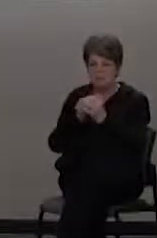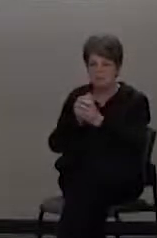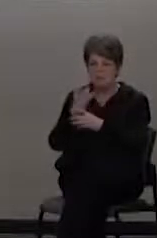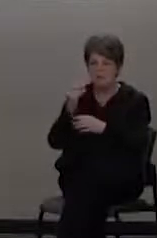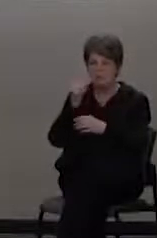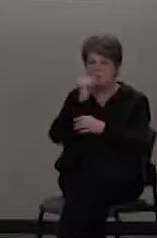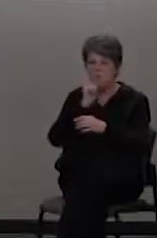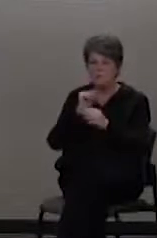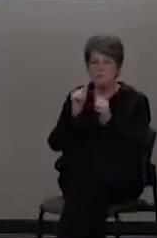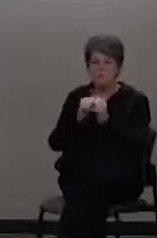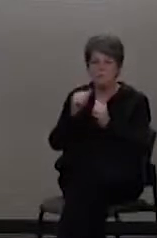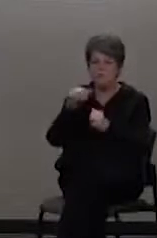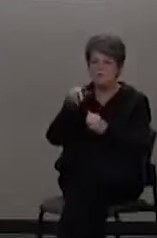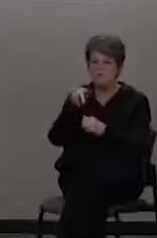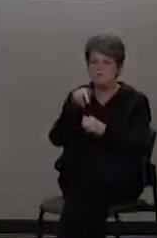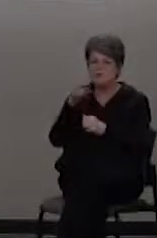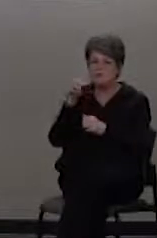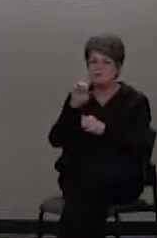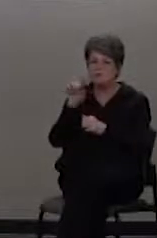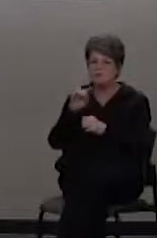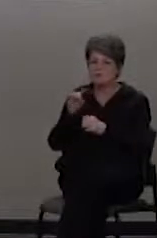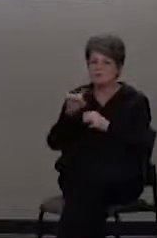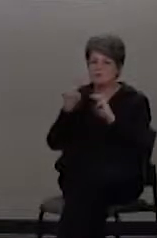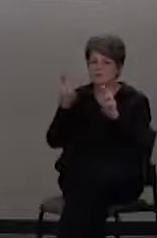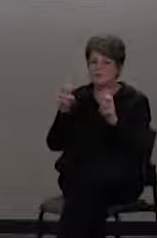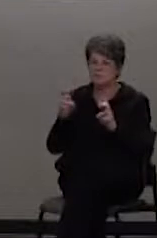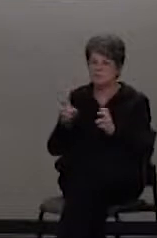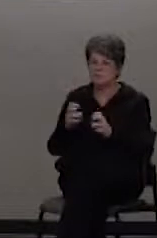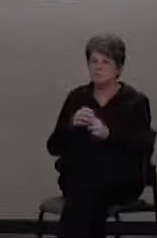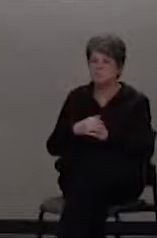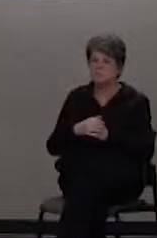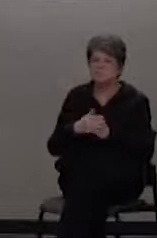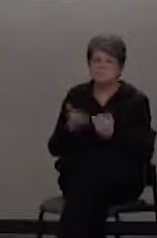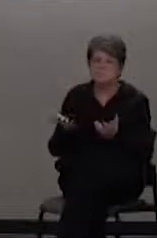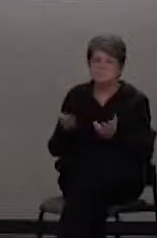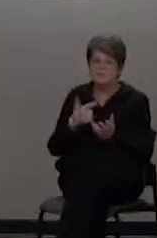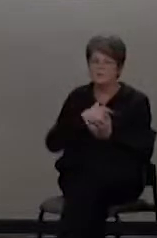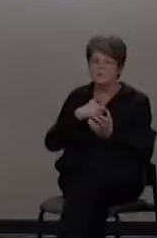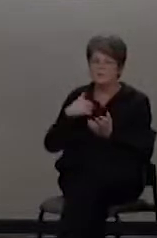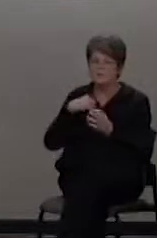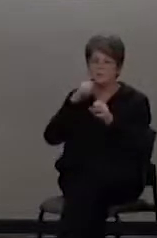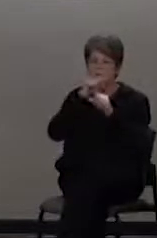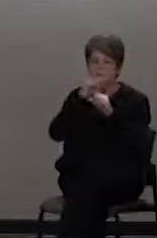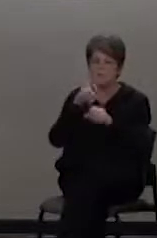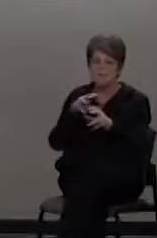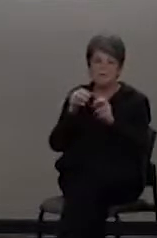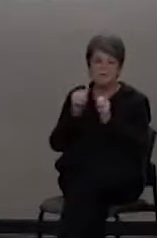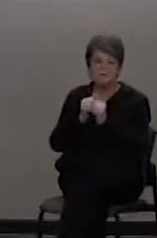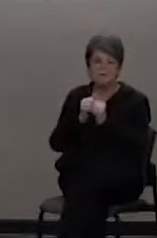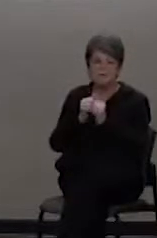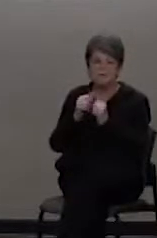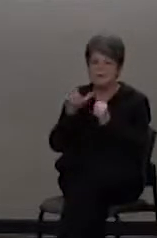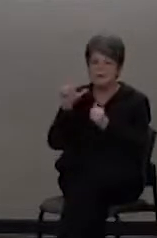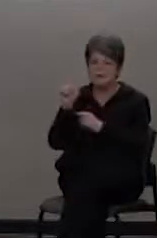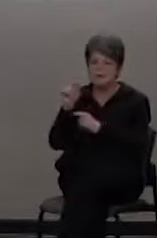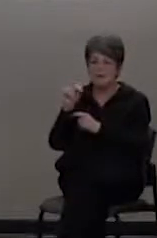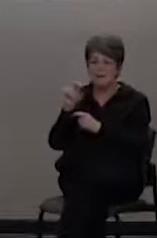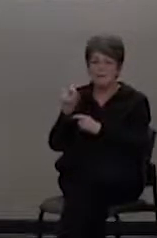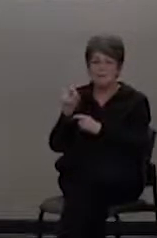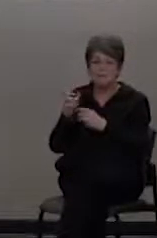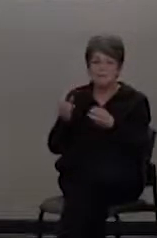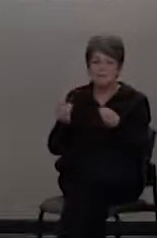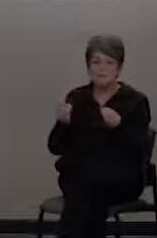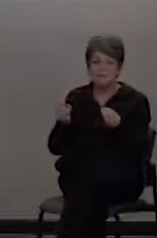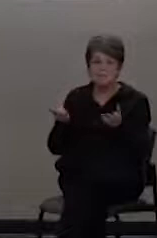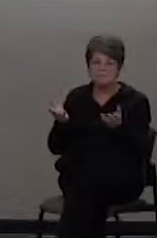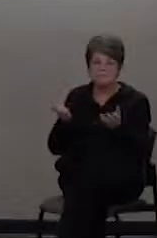with the planning and zoning issue. Yeah, well, I mean, we are blessed with land assets.